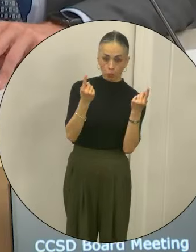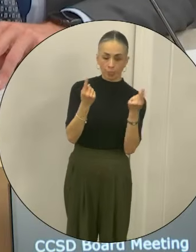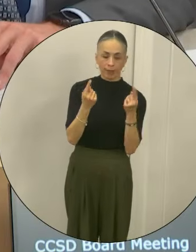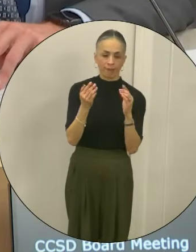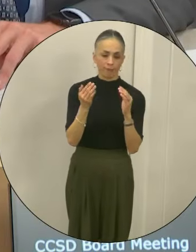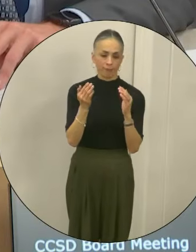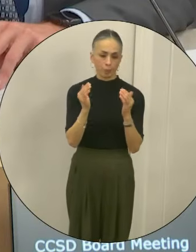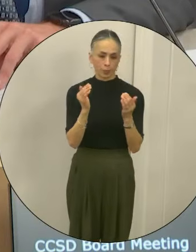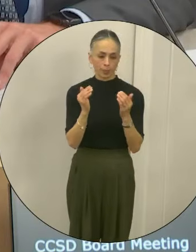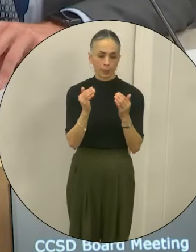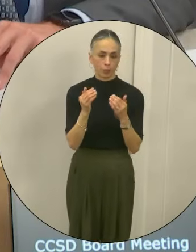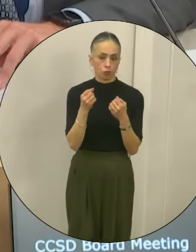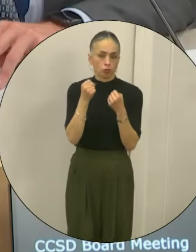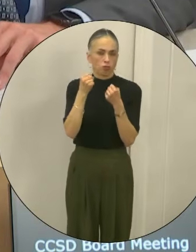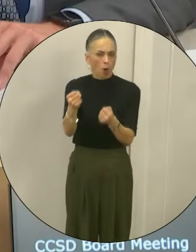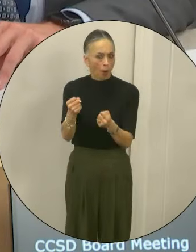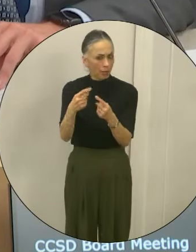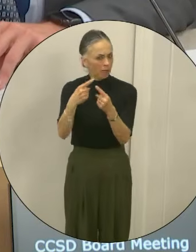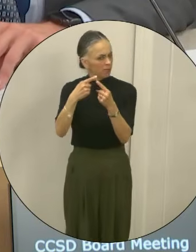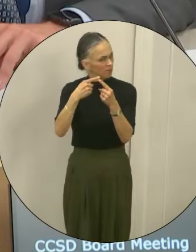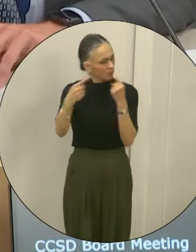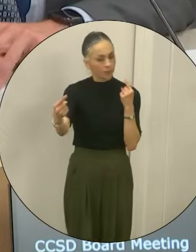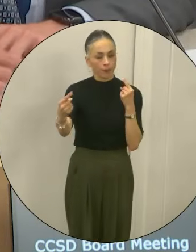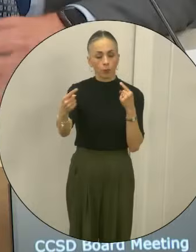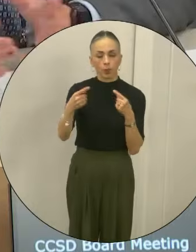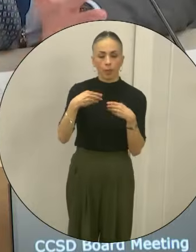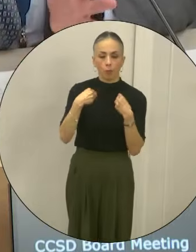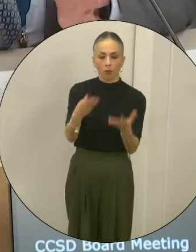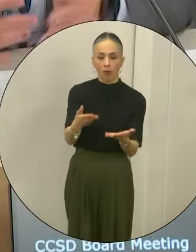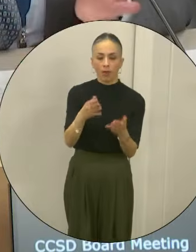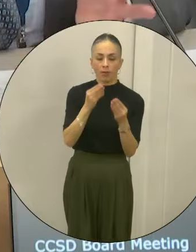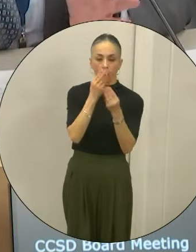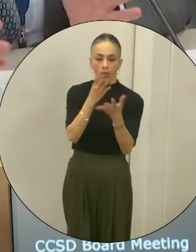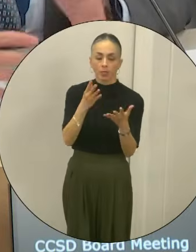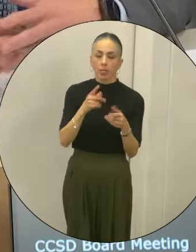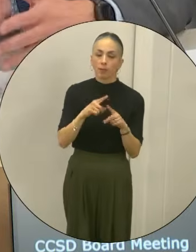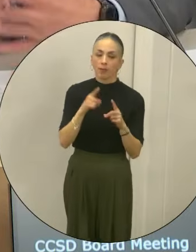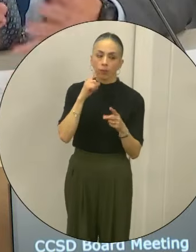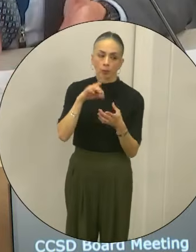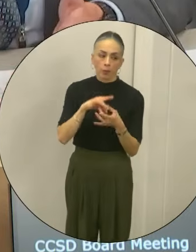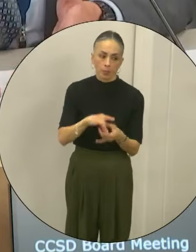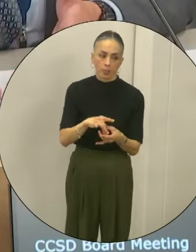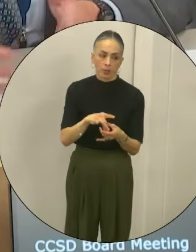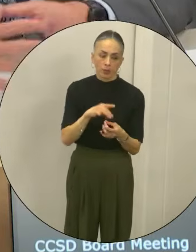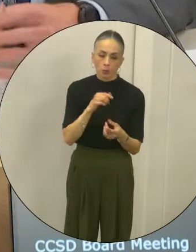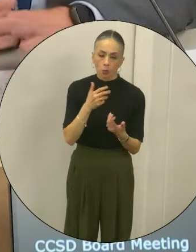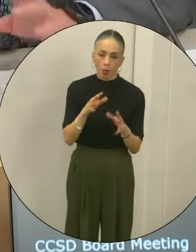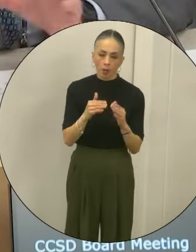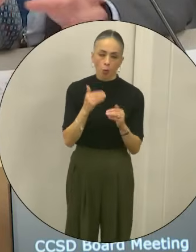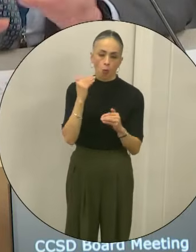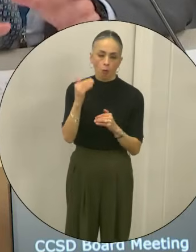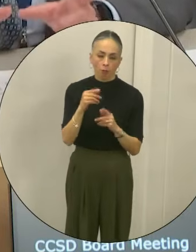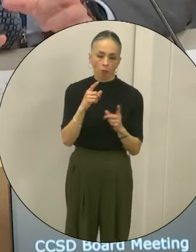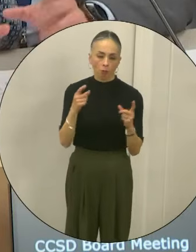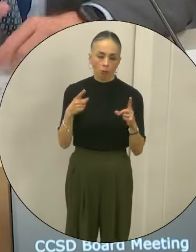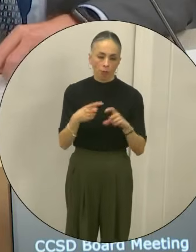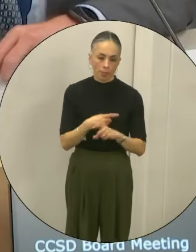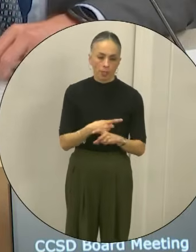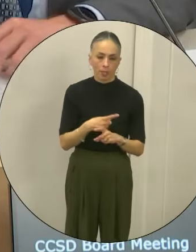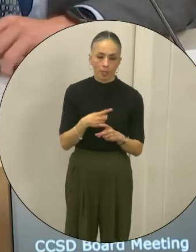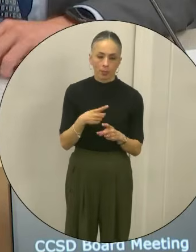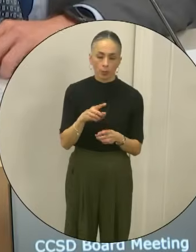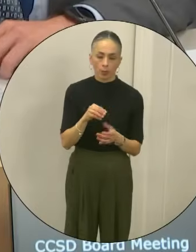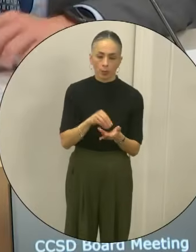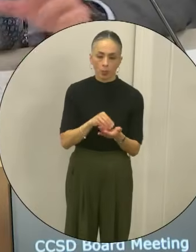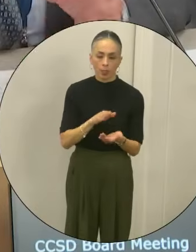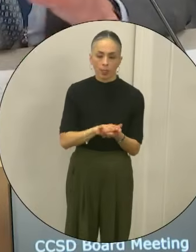disagrees, we can provide that information essentially. But for the purpose of the report, just to not overcomplicate it, we do put it in